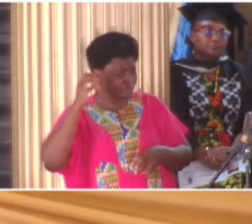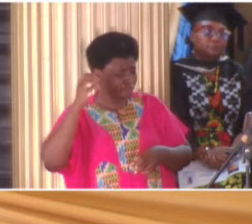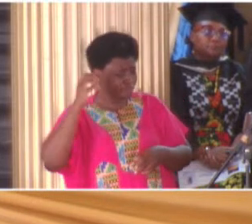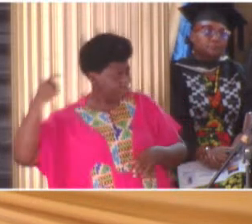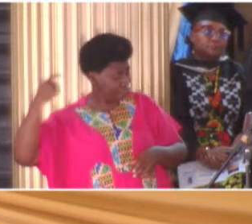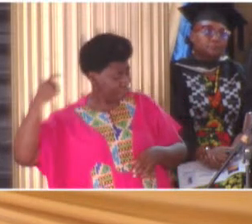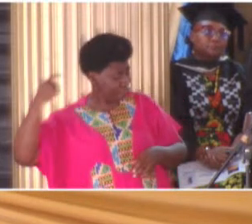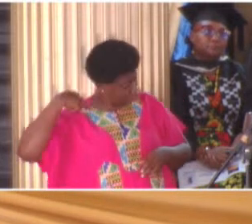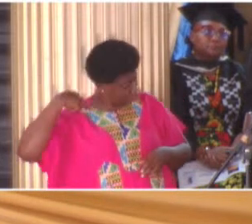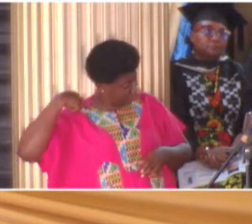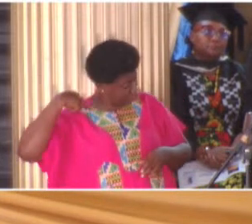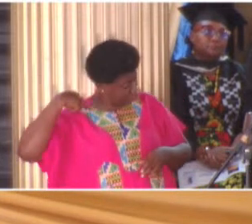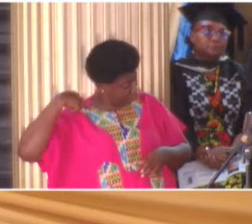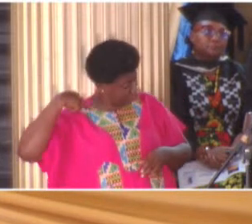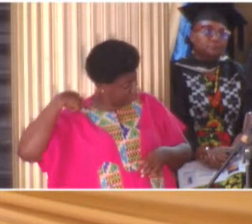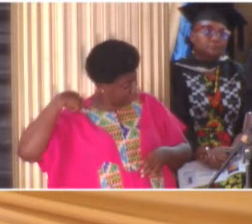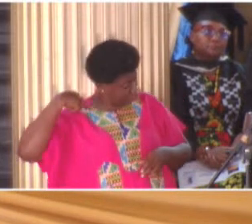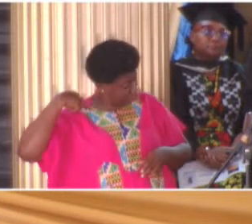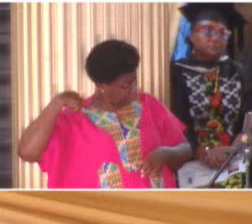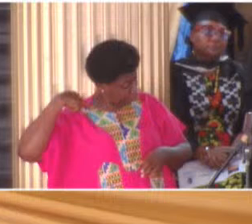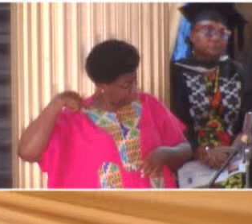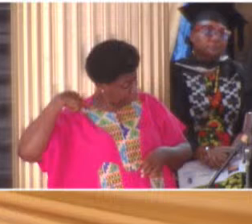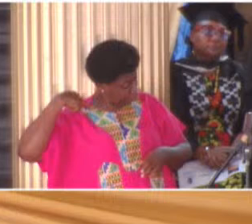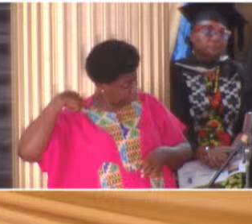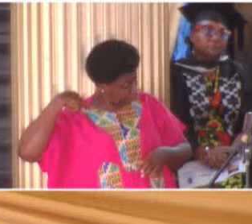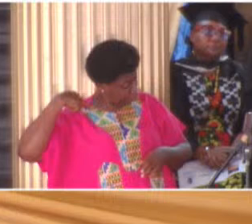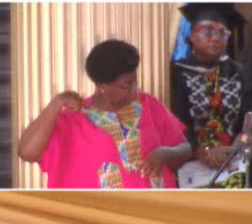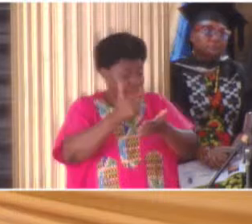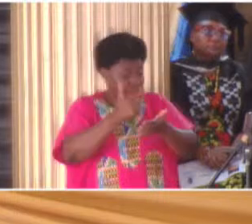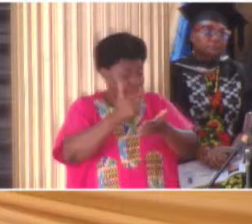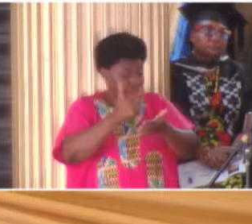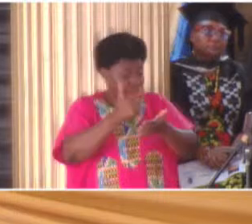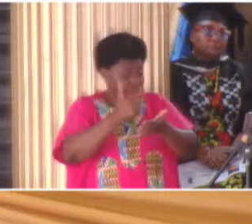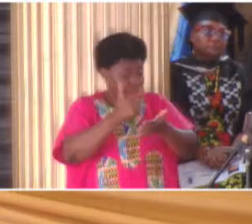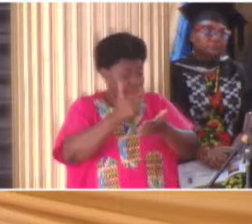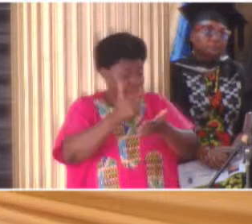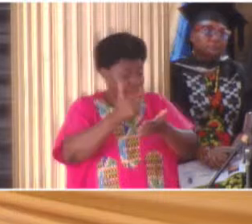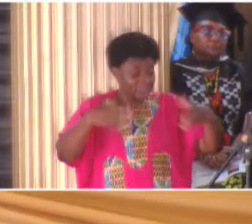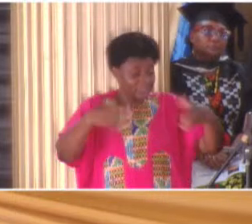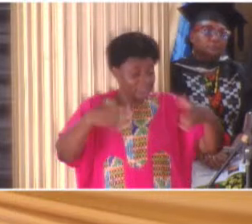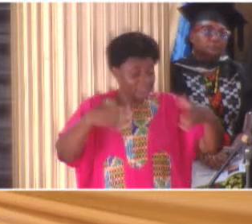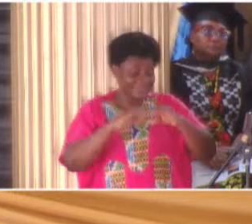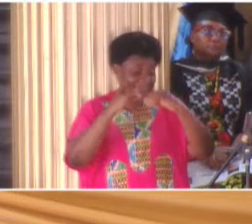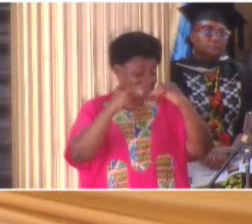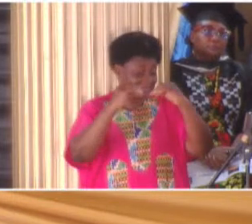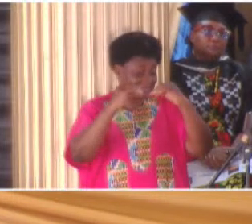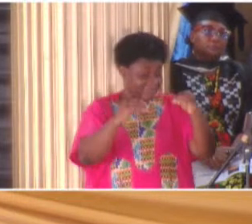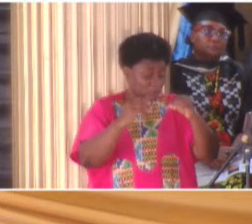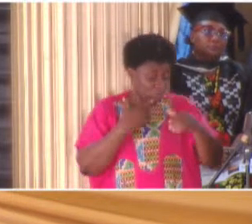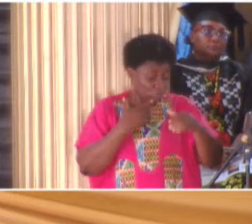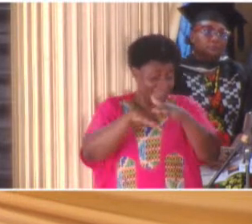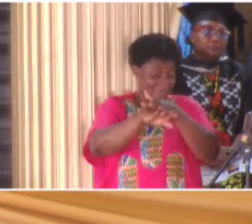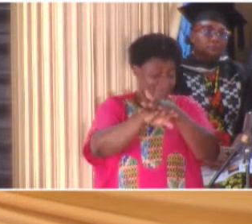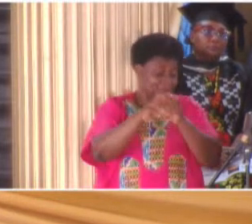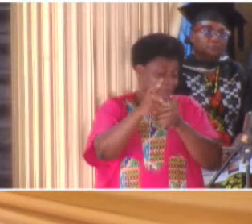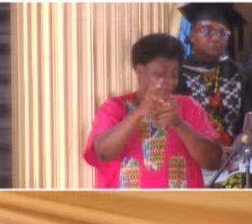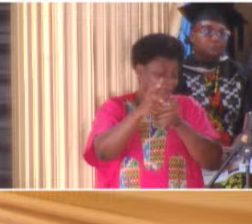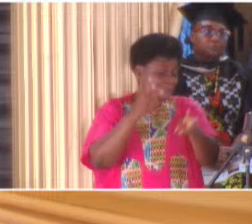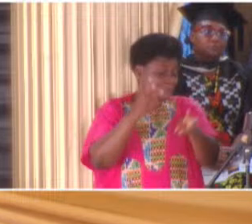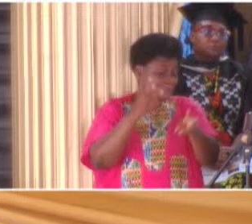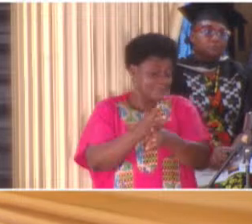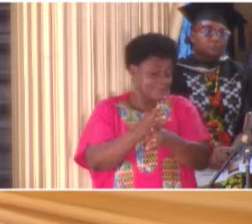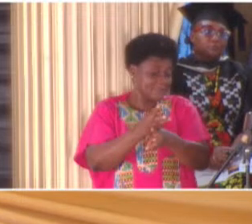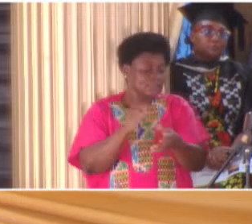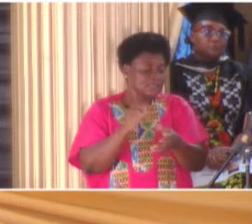more than just degrees. We carry the lessons that no classroom could teach. We are stepping out into a world that